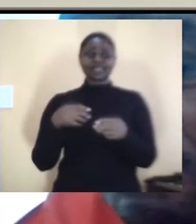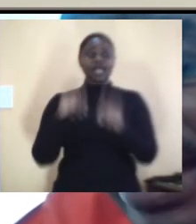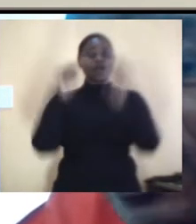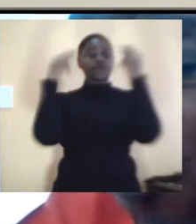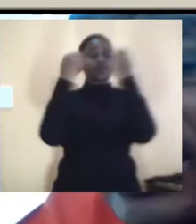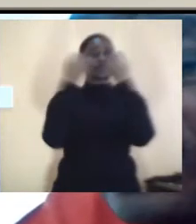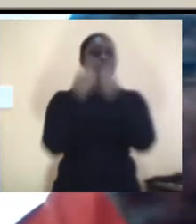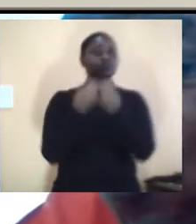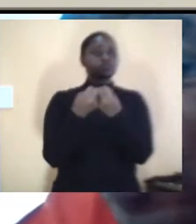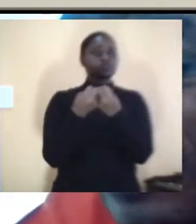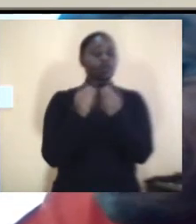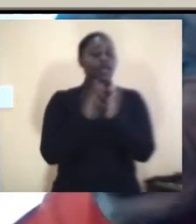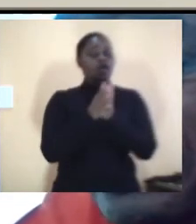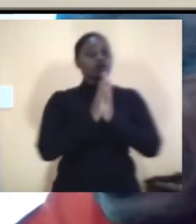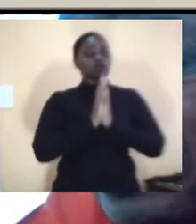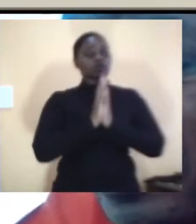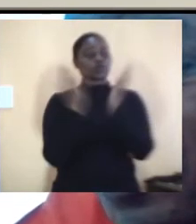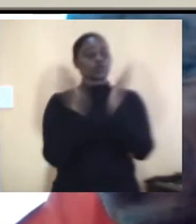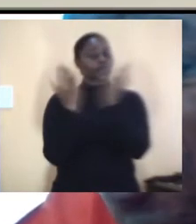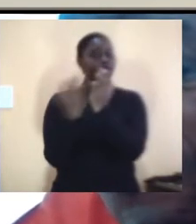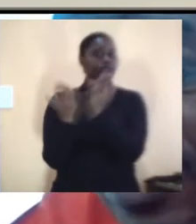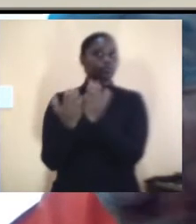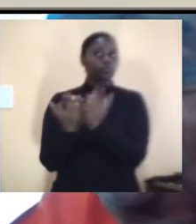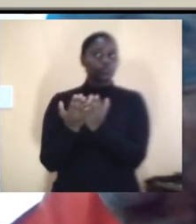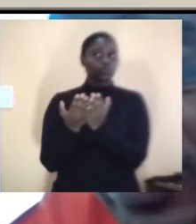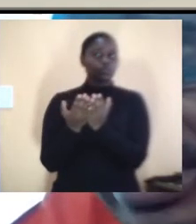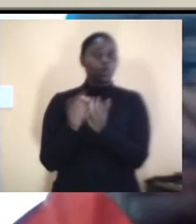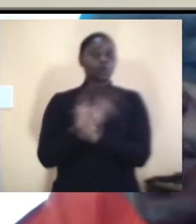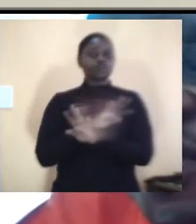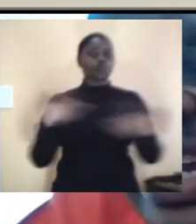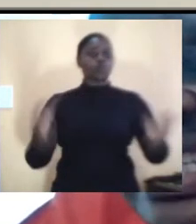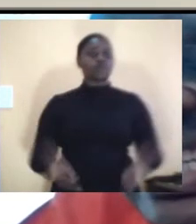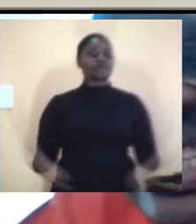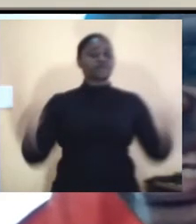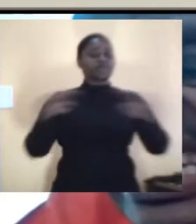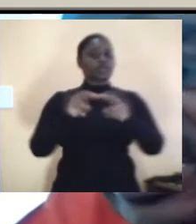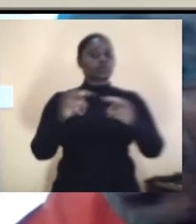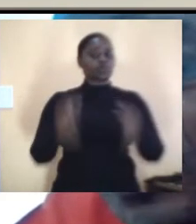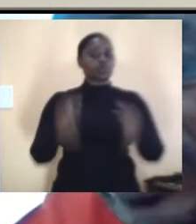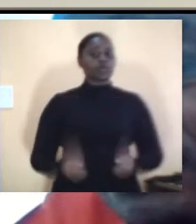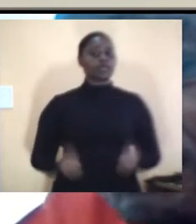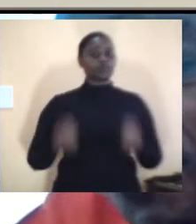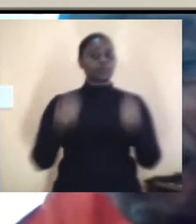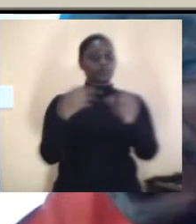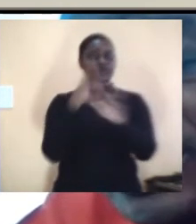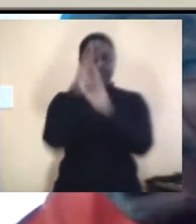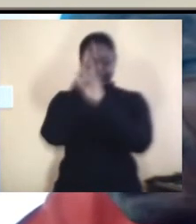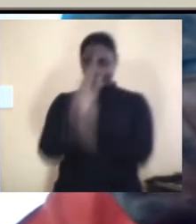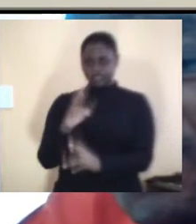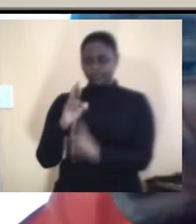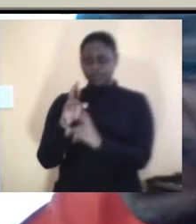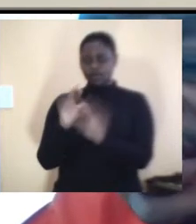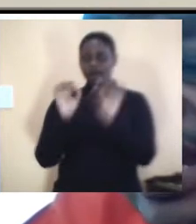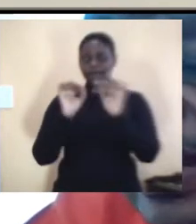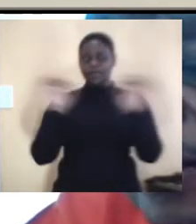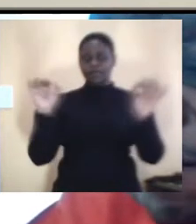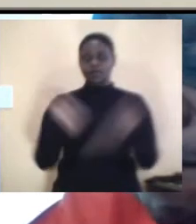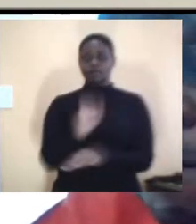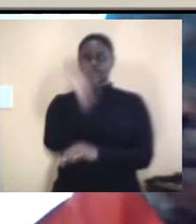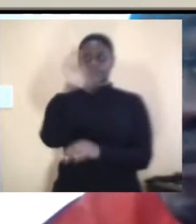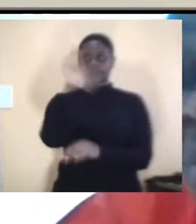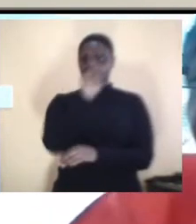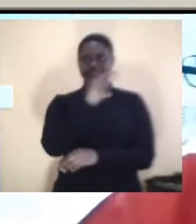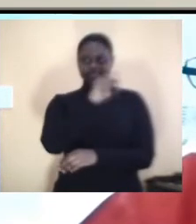abomination by quads who have been no value in providing dignity to the population of